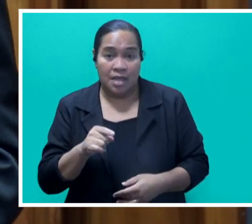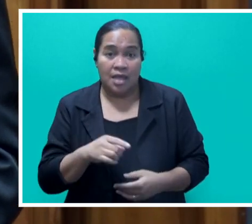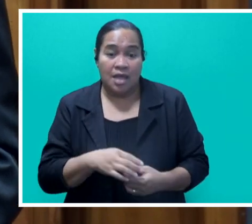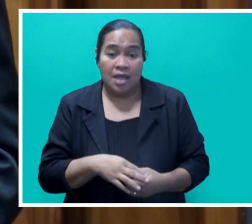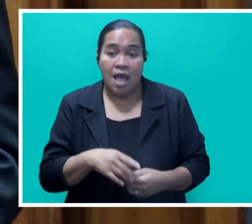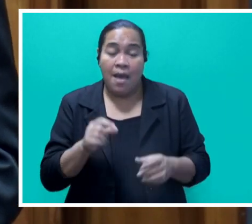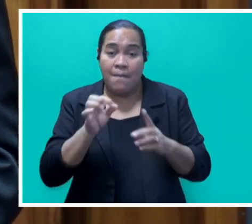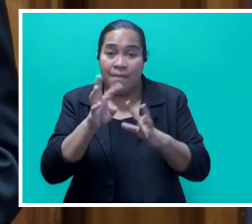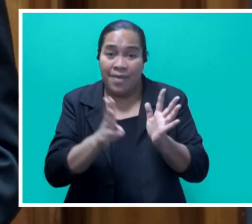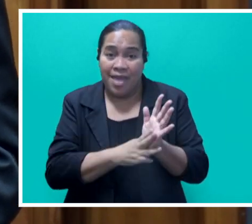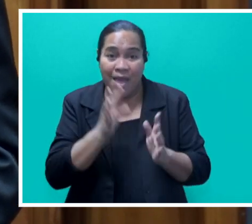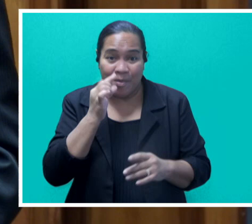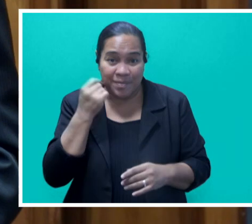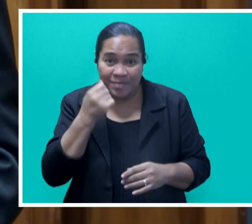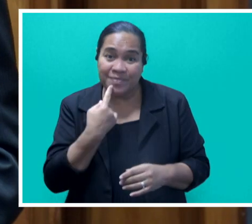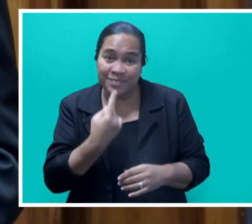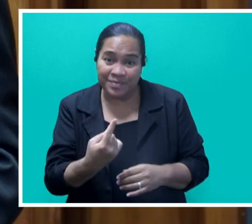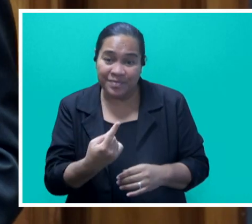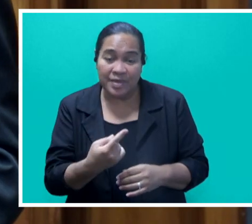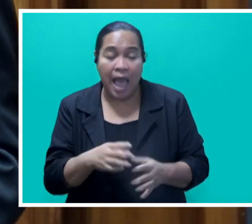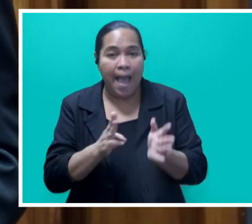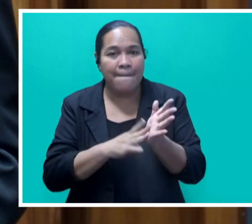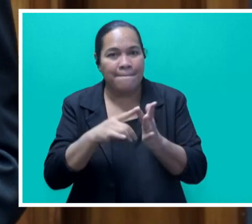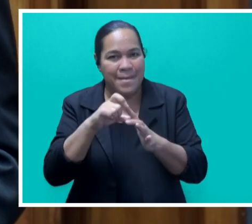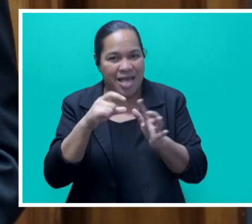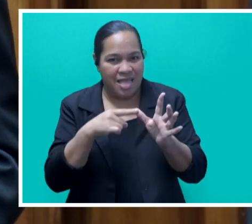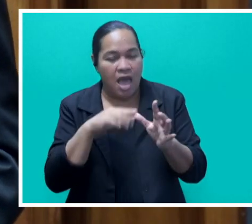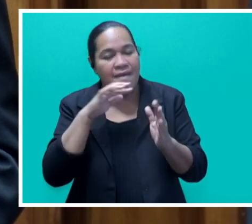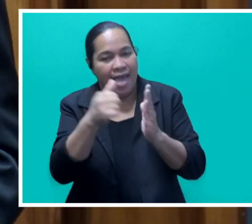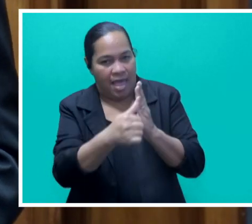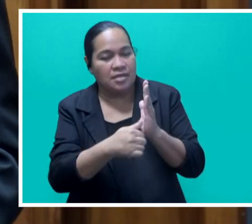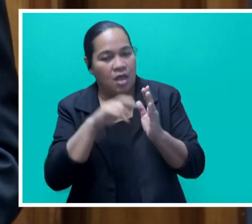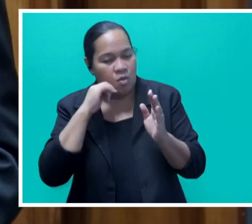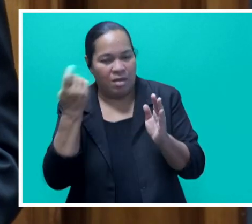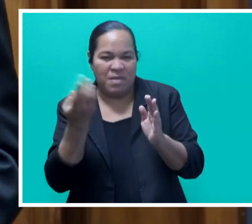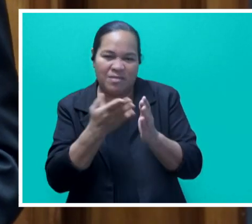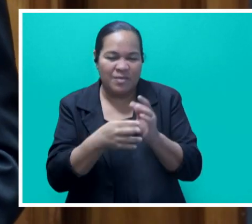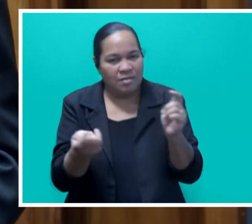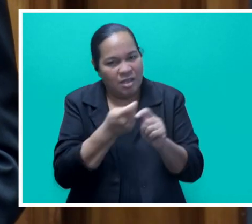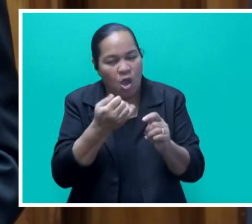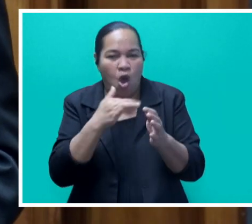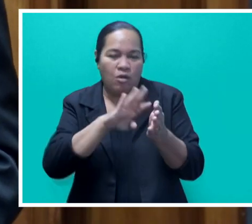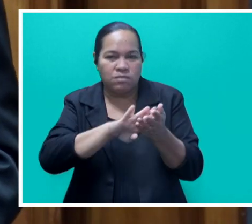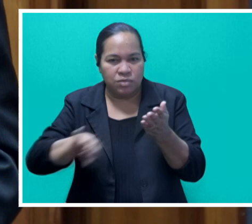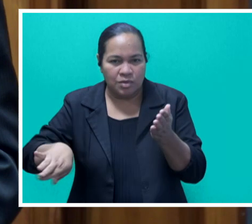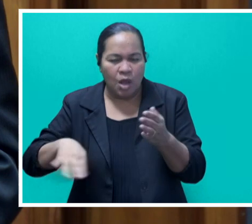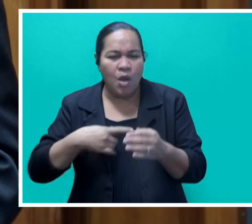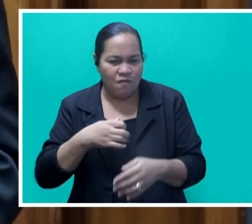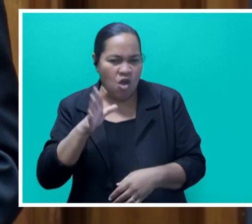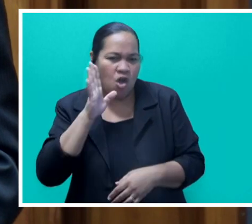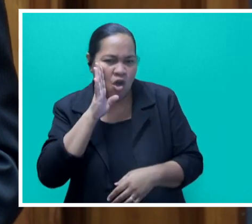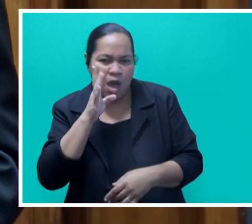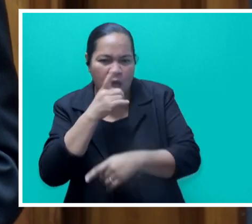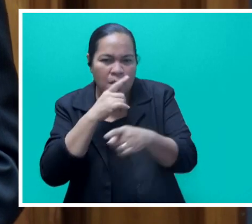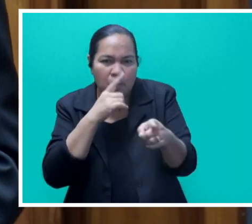Honourable Prime Minister, the MIDA Act will either be amended or repealed. I have heard the countless first-hand accounts of